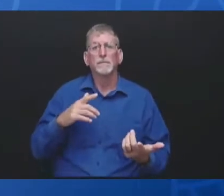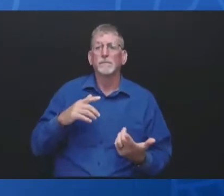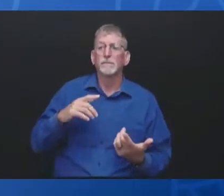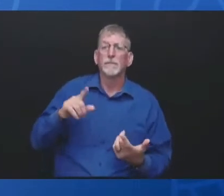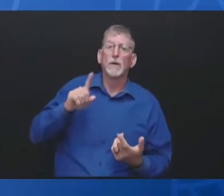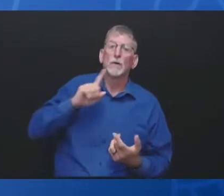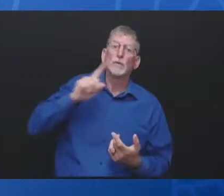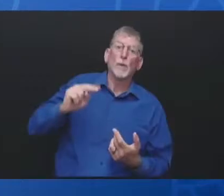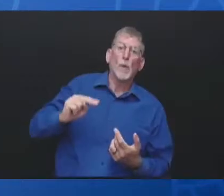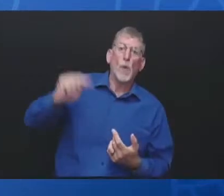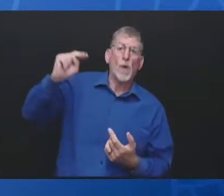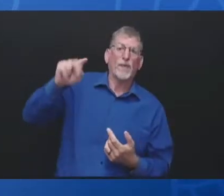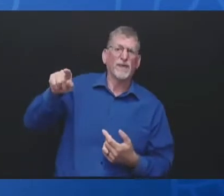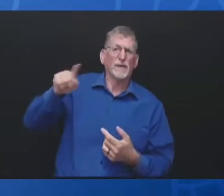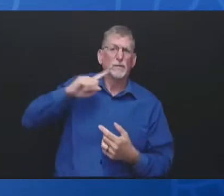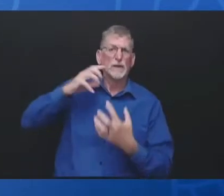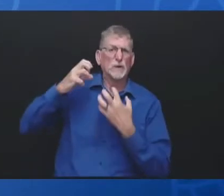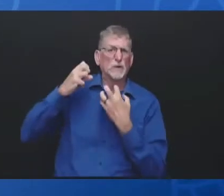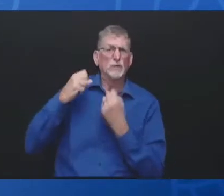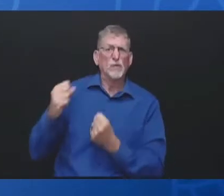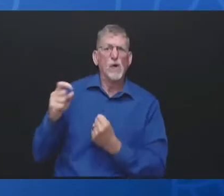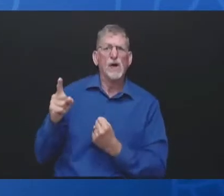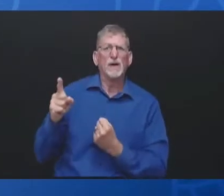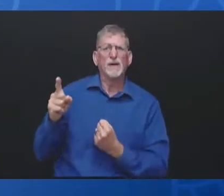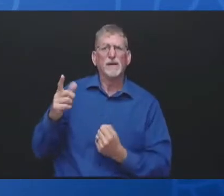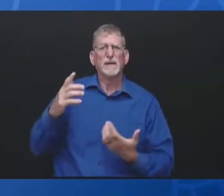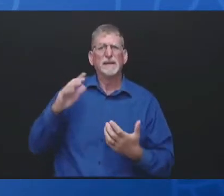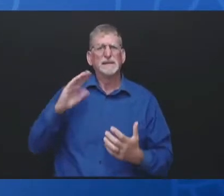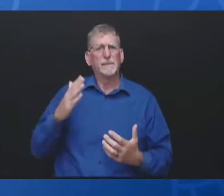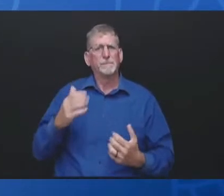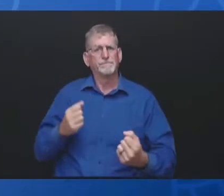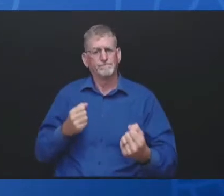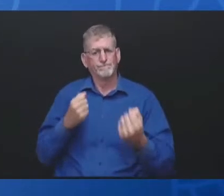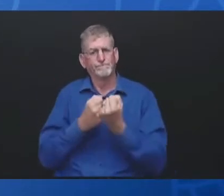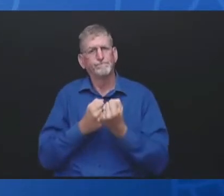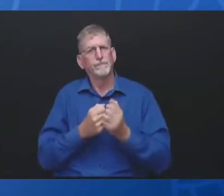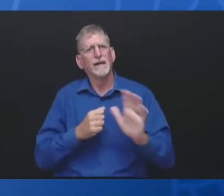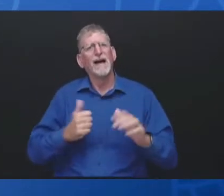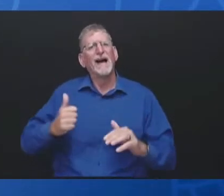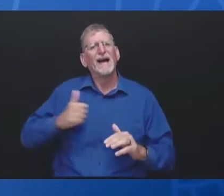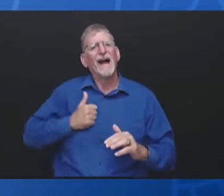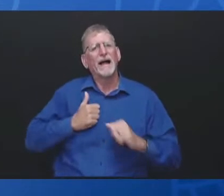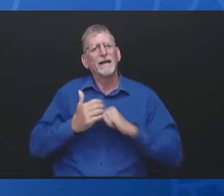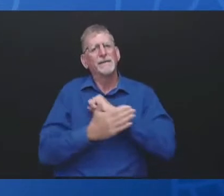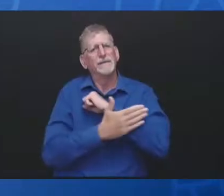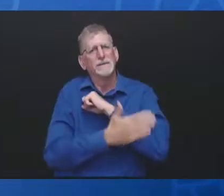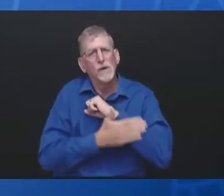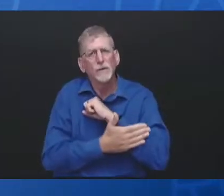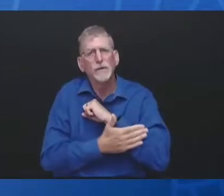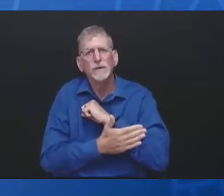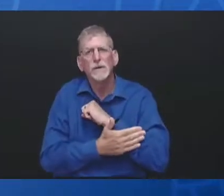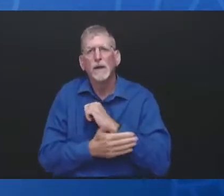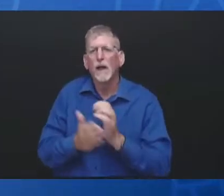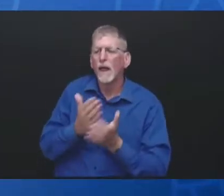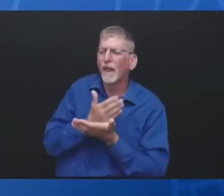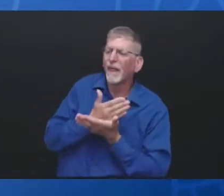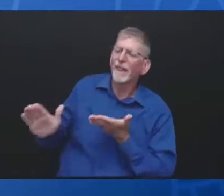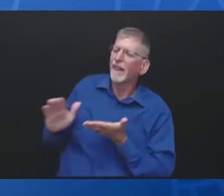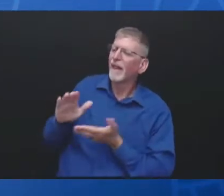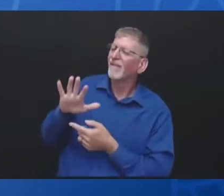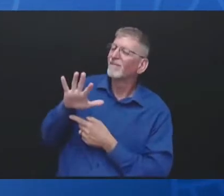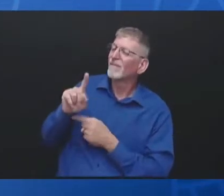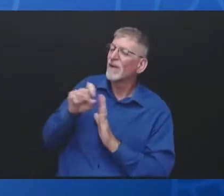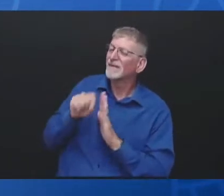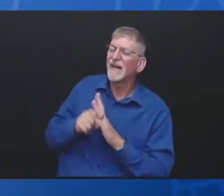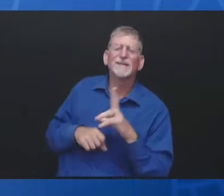seen by many as a clear endorsement of Canada's sovereignty, a rejection of the idea of it being the 51st state. Do you endorse his